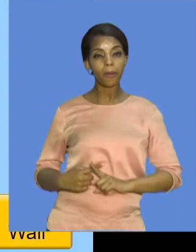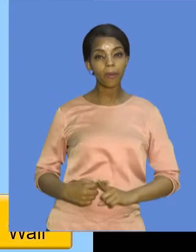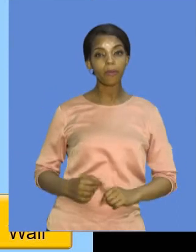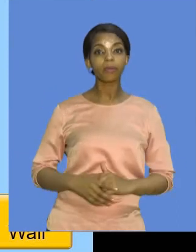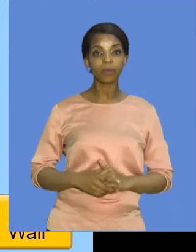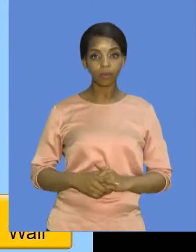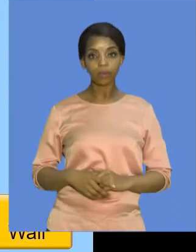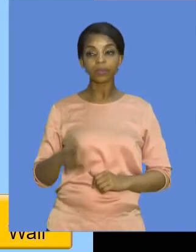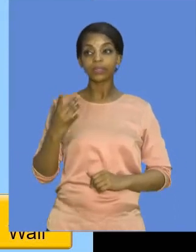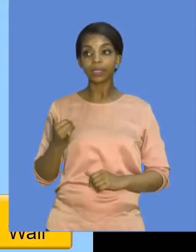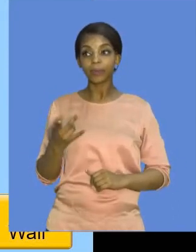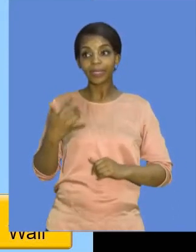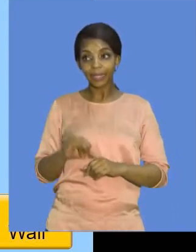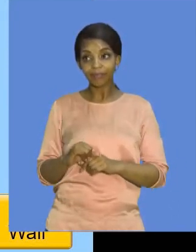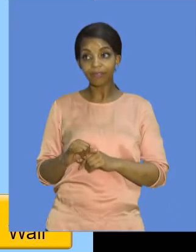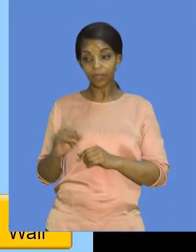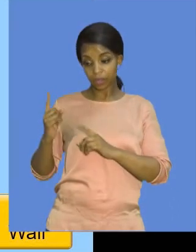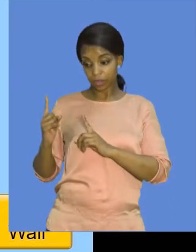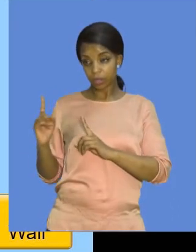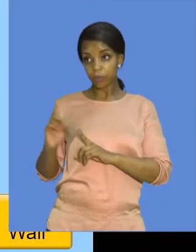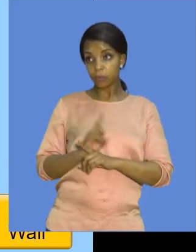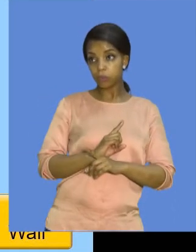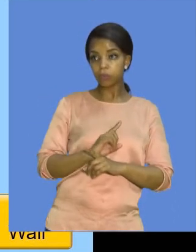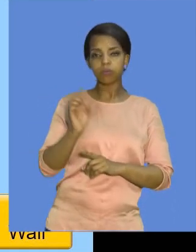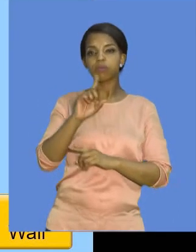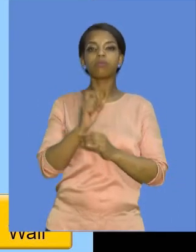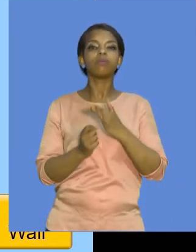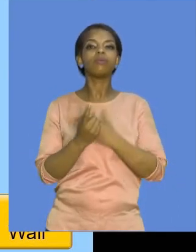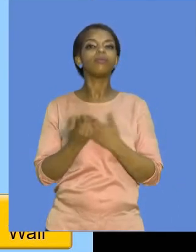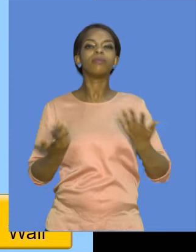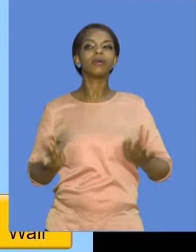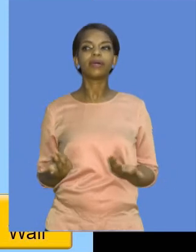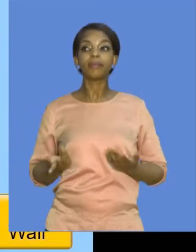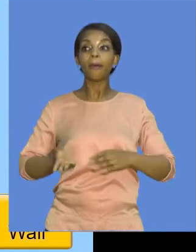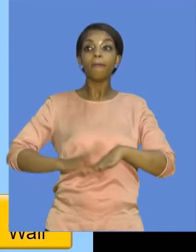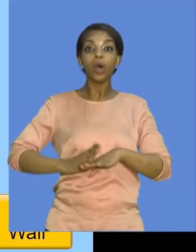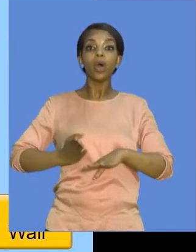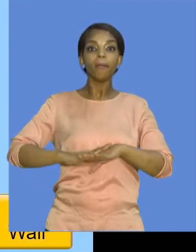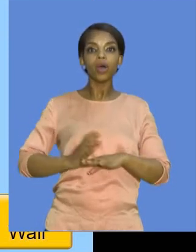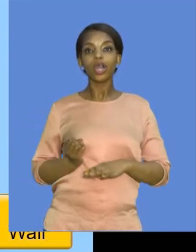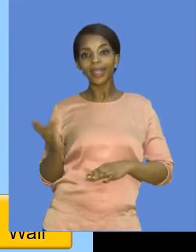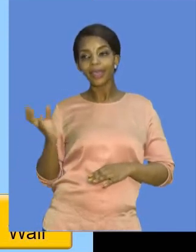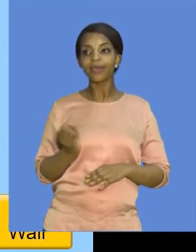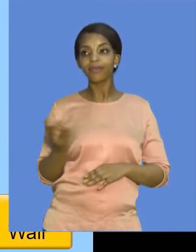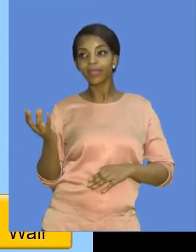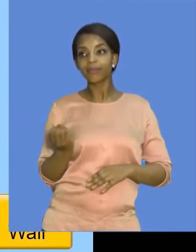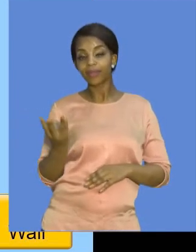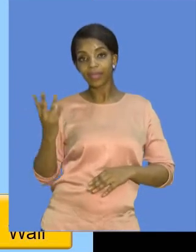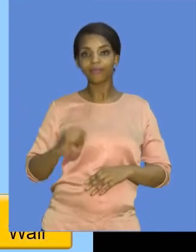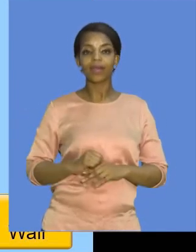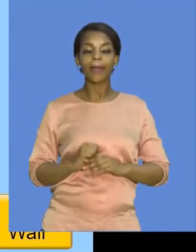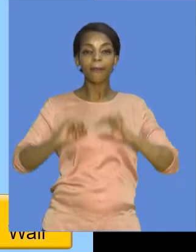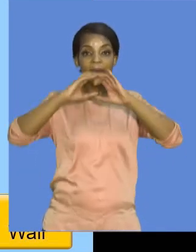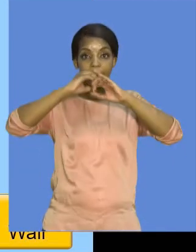transfer does okay. But if we bring them closer, what exactly happens? We still have more and more charges getting to the balloon, and you